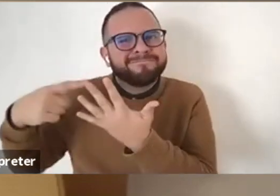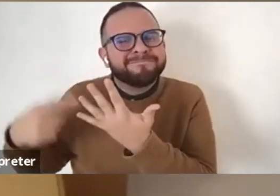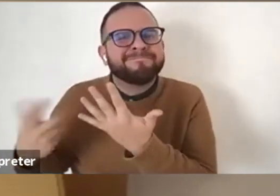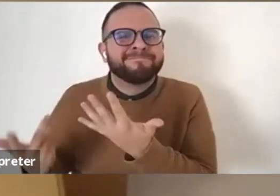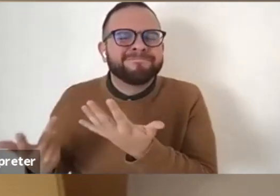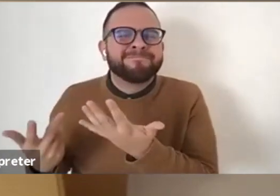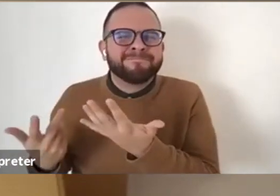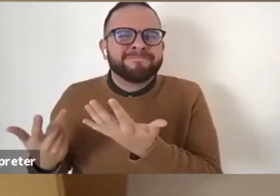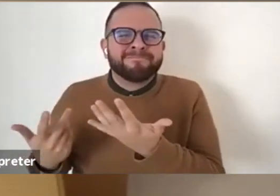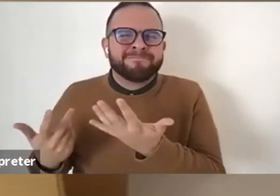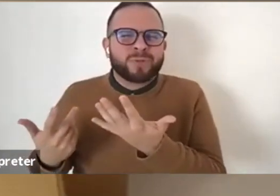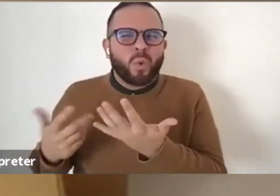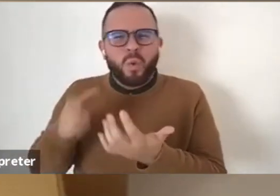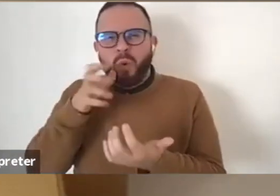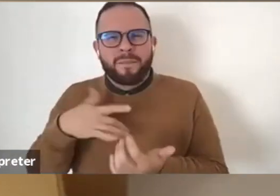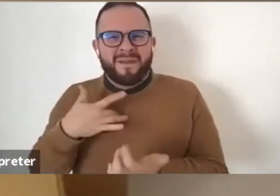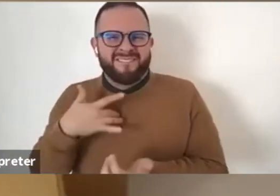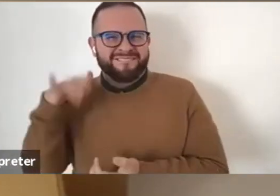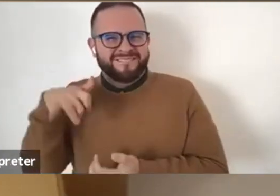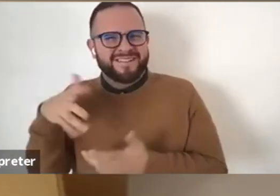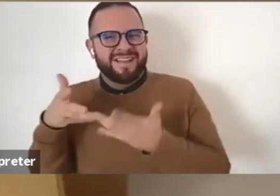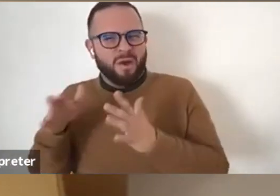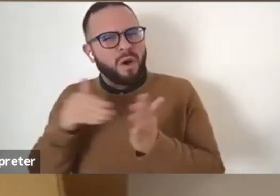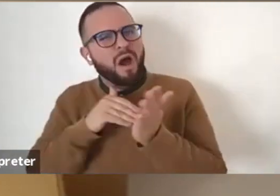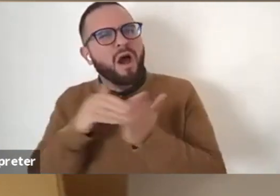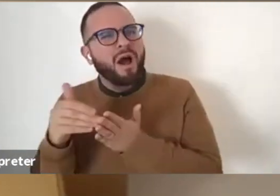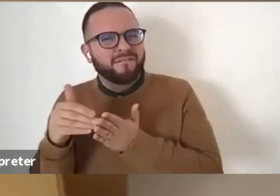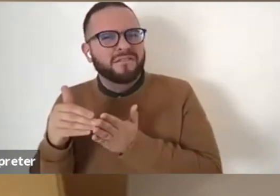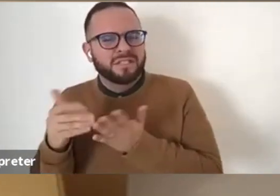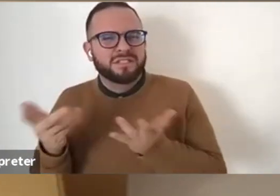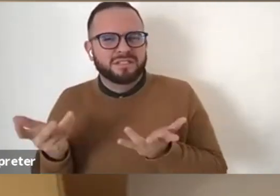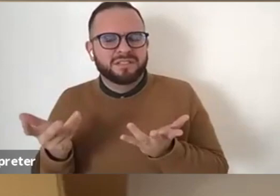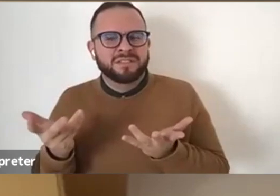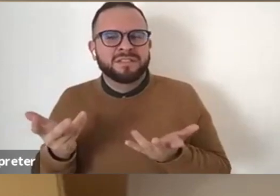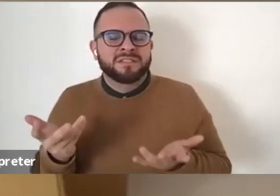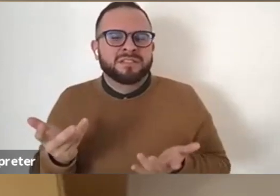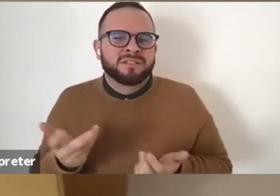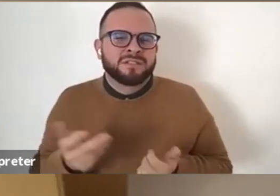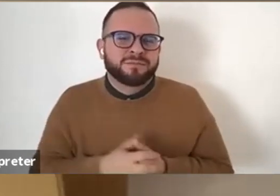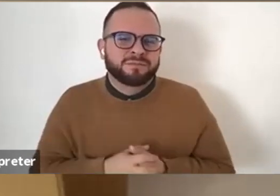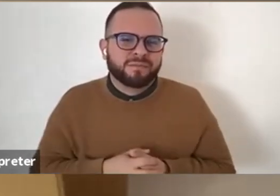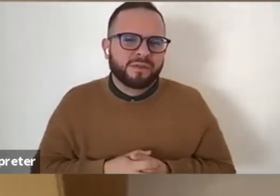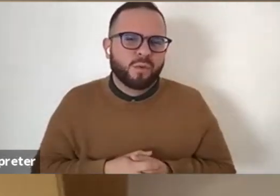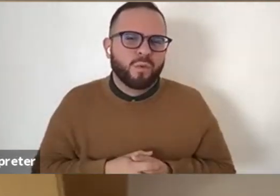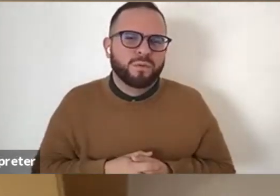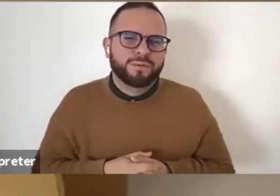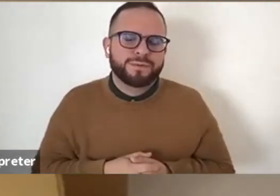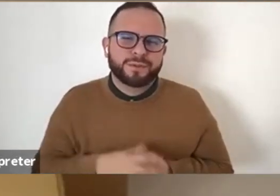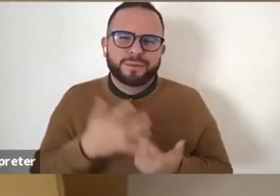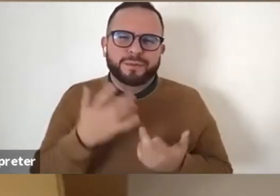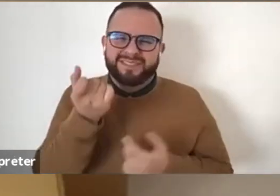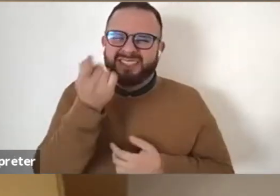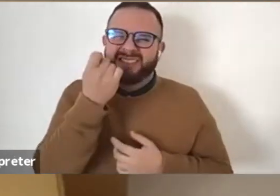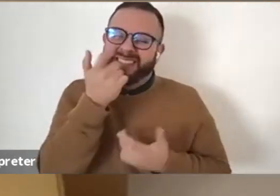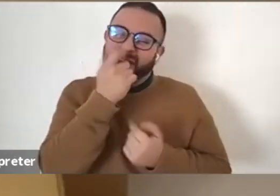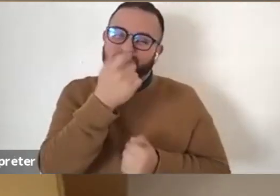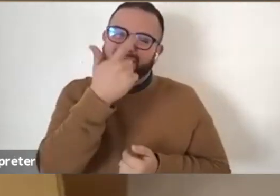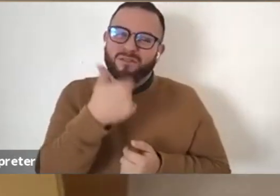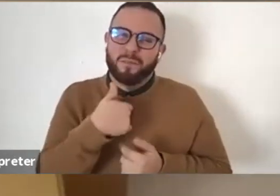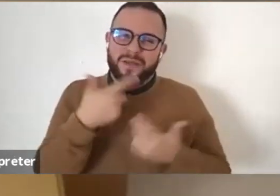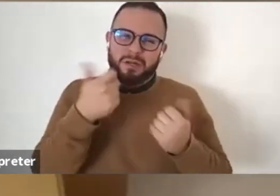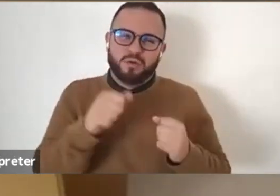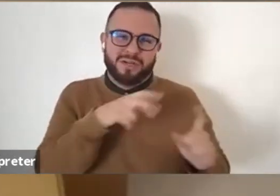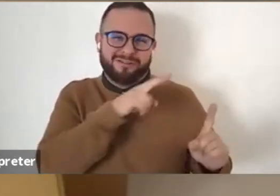really often case. And it was really interesting to understood this kind of person, and not